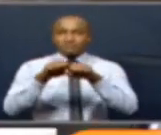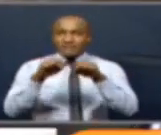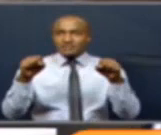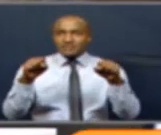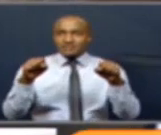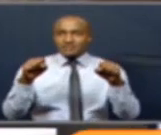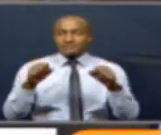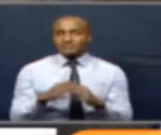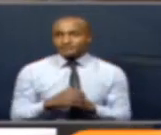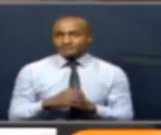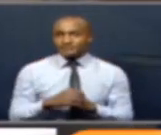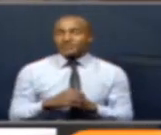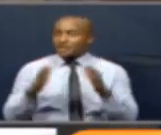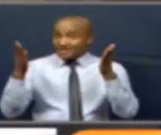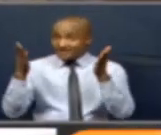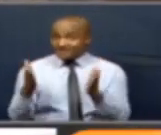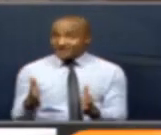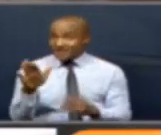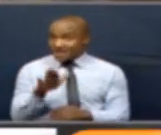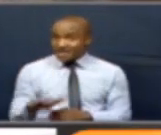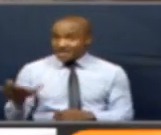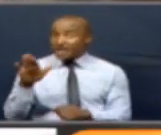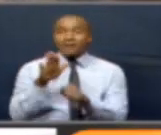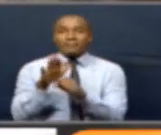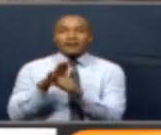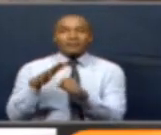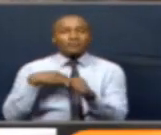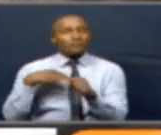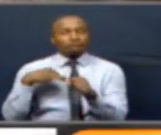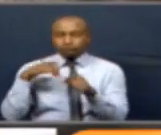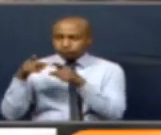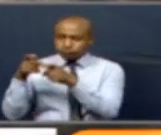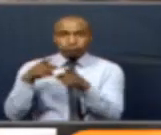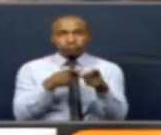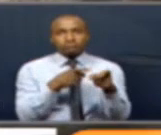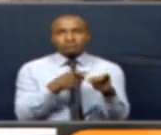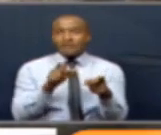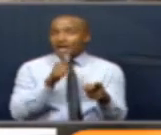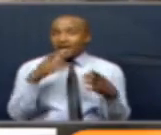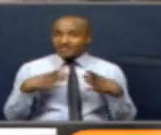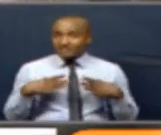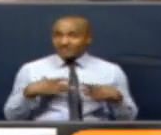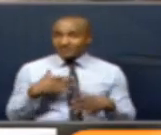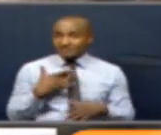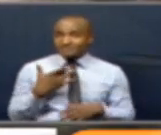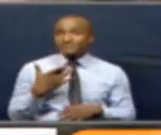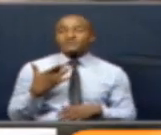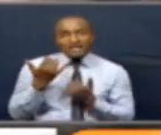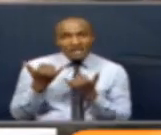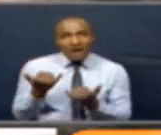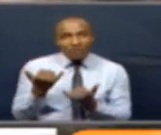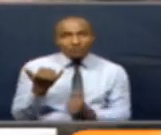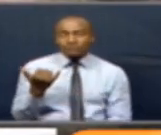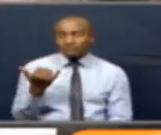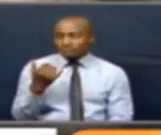bonde la Ufa zikivutia semi za wanasiasa kutoka maeneo tofauti ya nchi. Kuna wale wanaohisi kwamba ni zamu ya naibu wa rais William Ruto kuongoza,